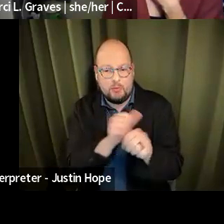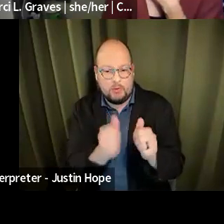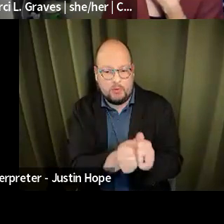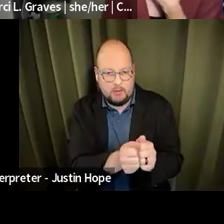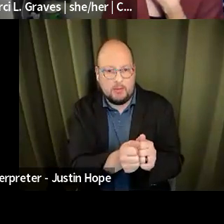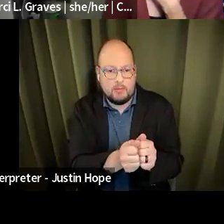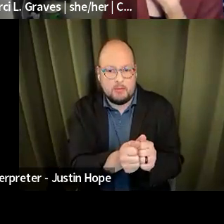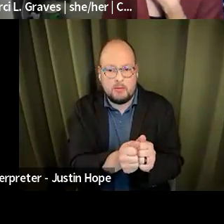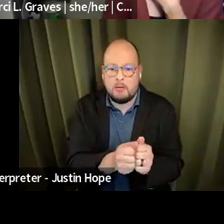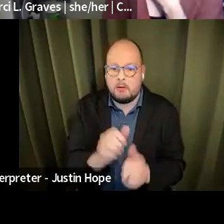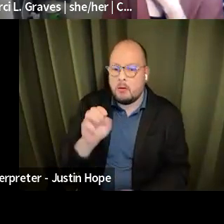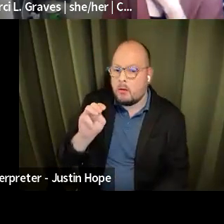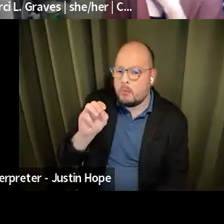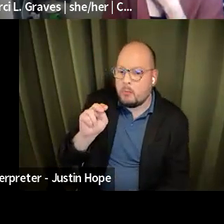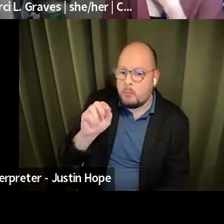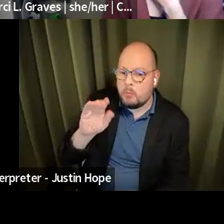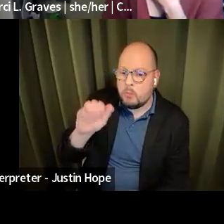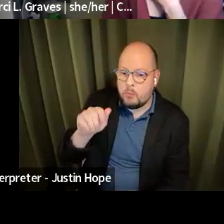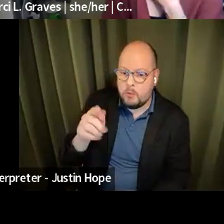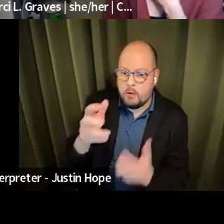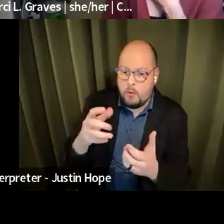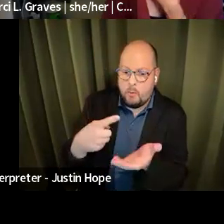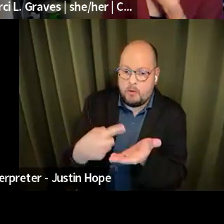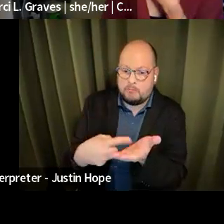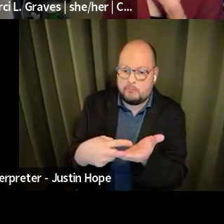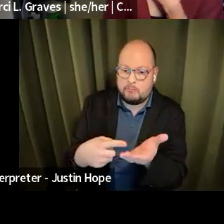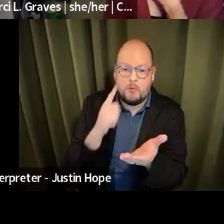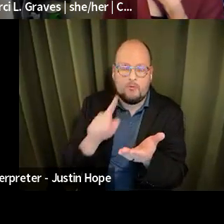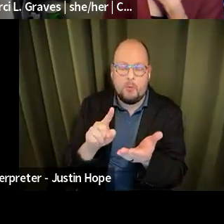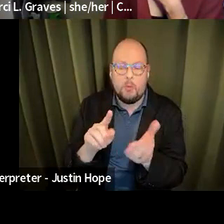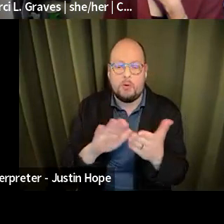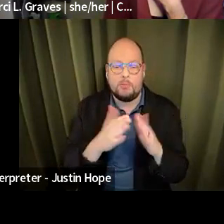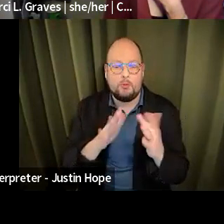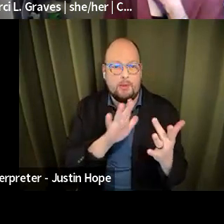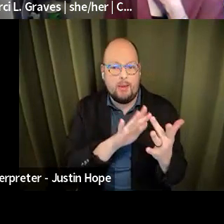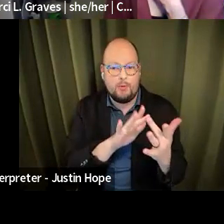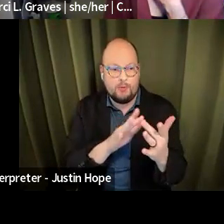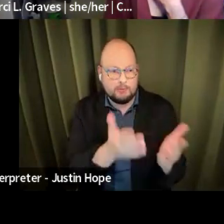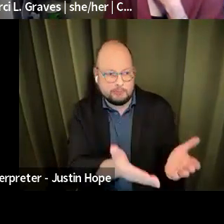do you want to say anything about this outreach to the community and how do you get them involved?